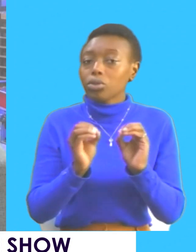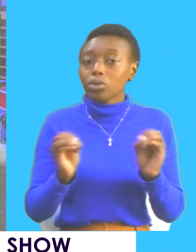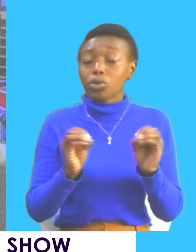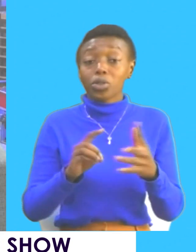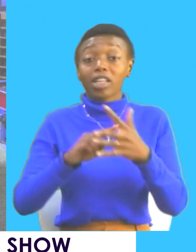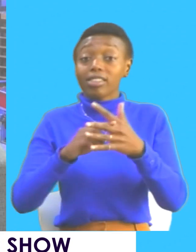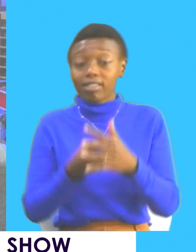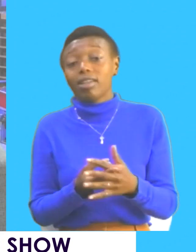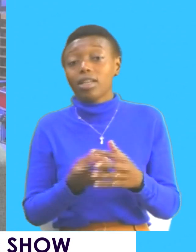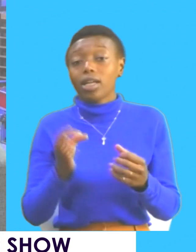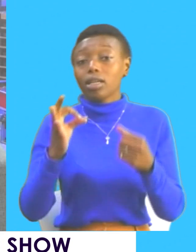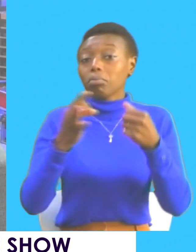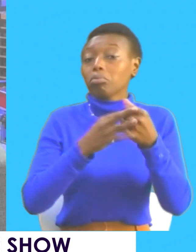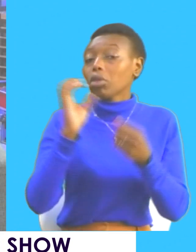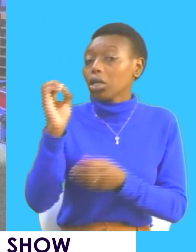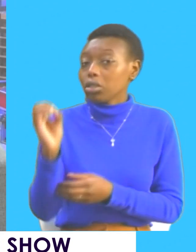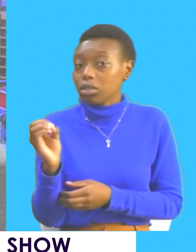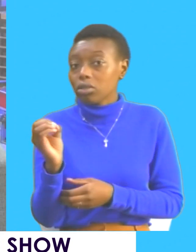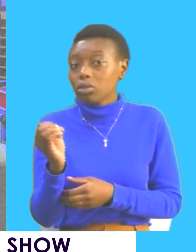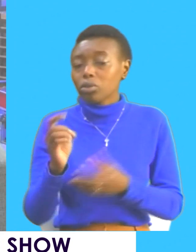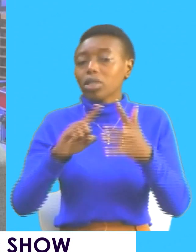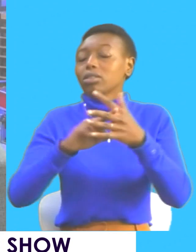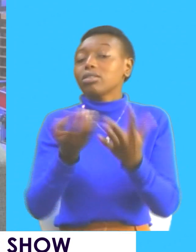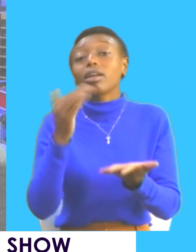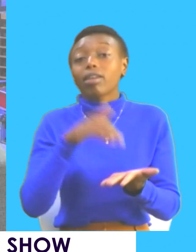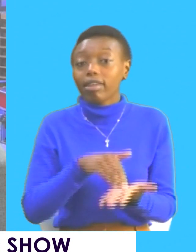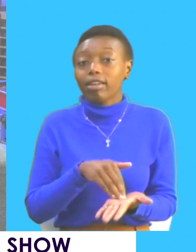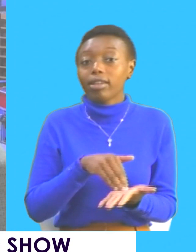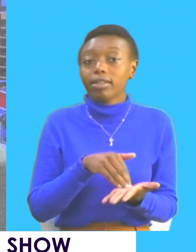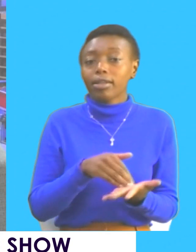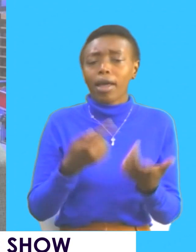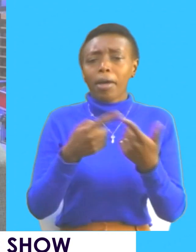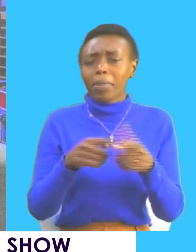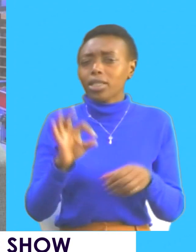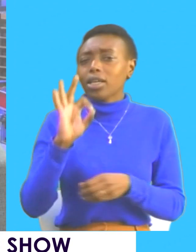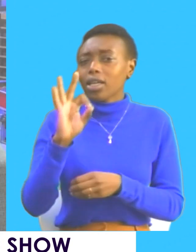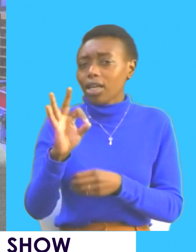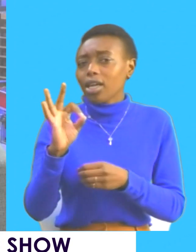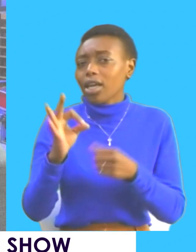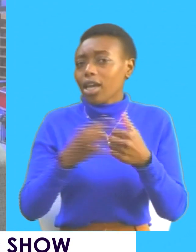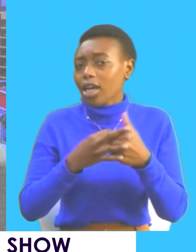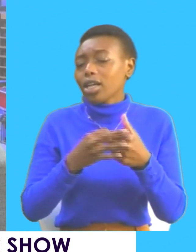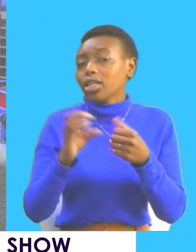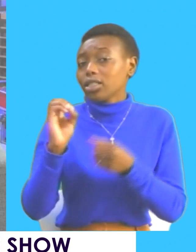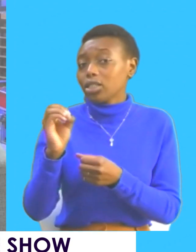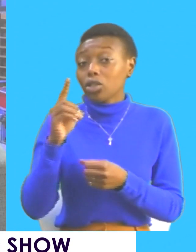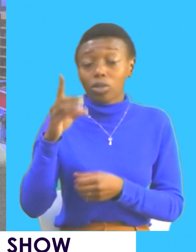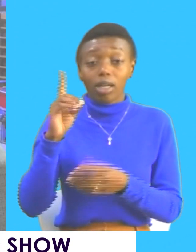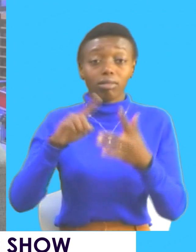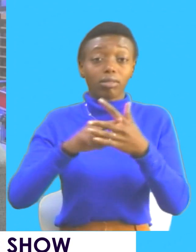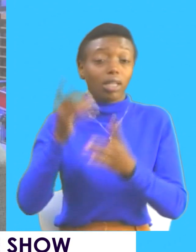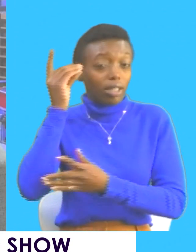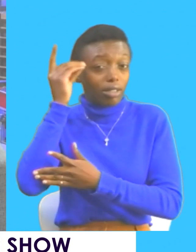can dream again. Someone is laughing at that. But at 80 years, you can dream again. You can